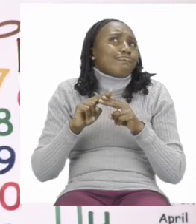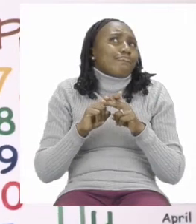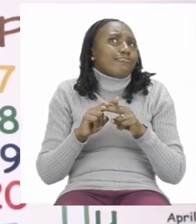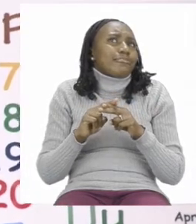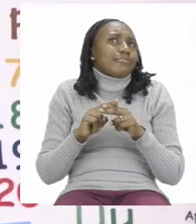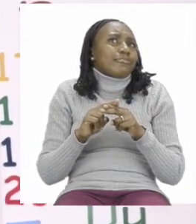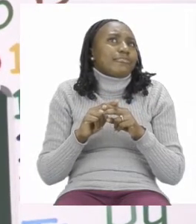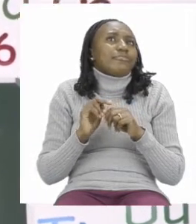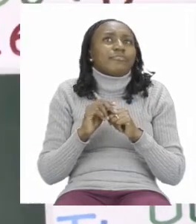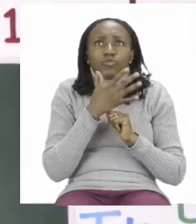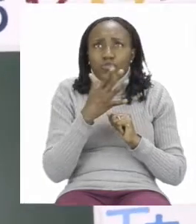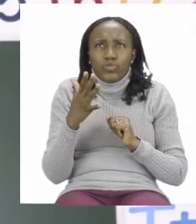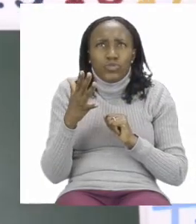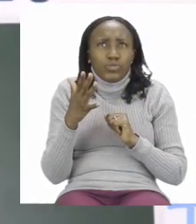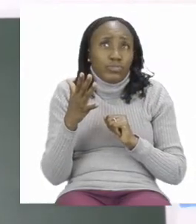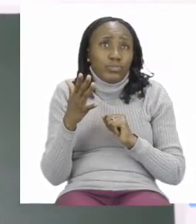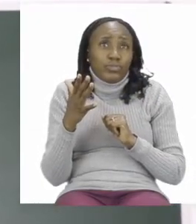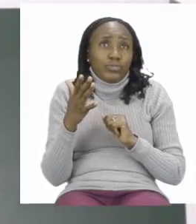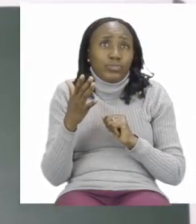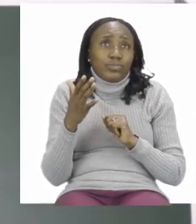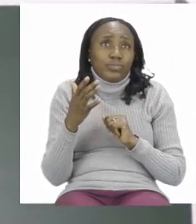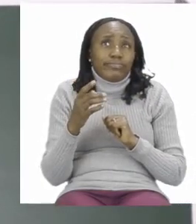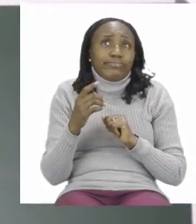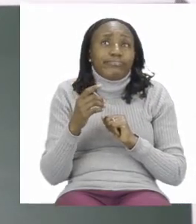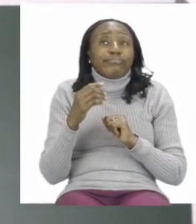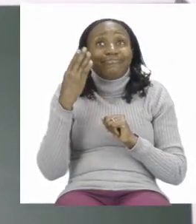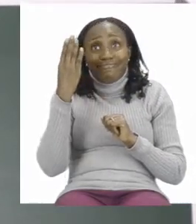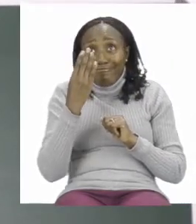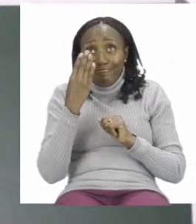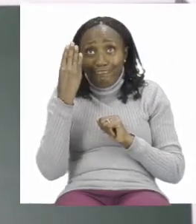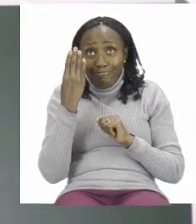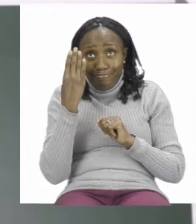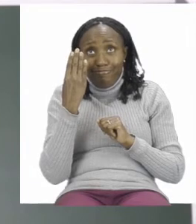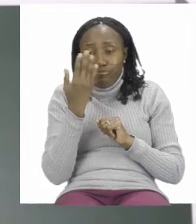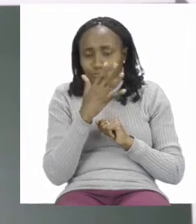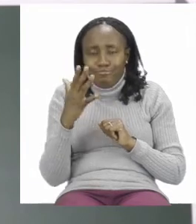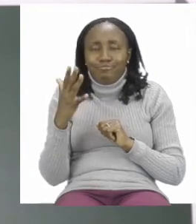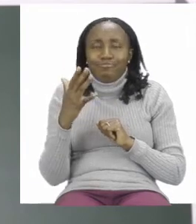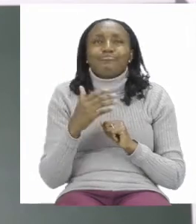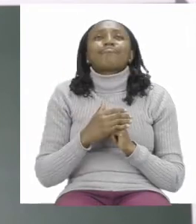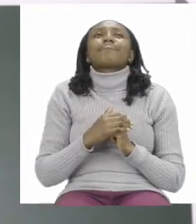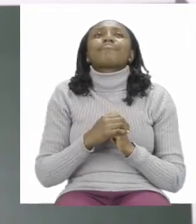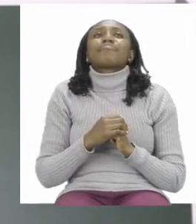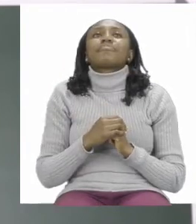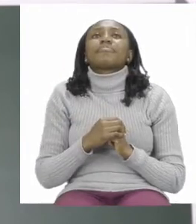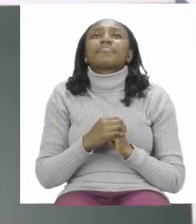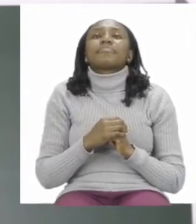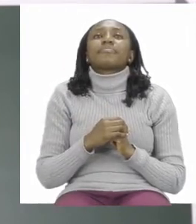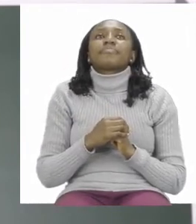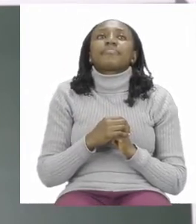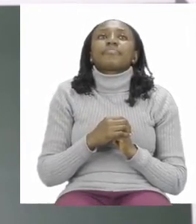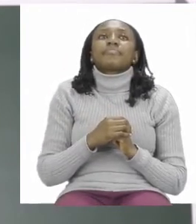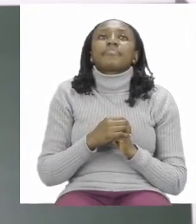our water. And I think we try the color blue. So once